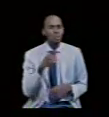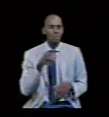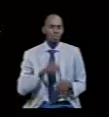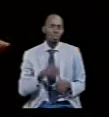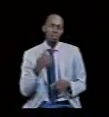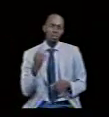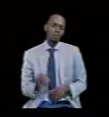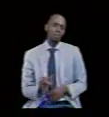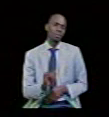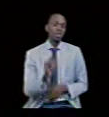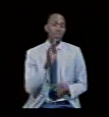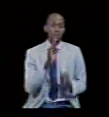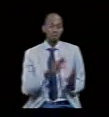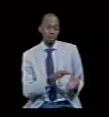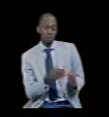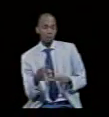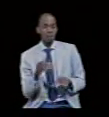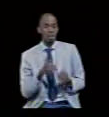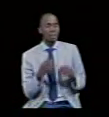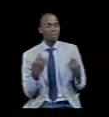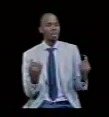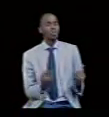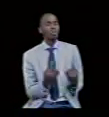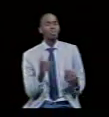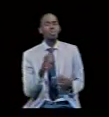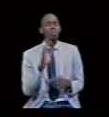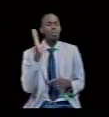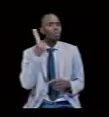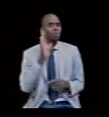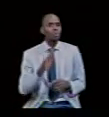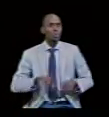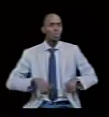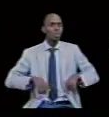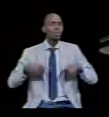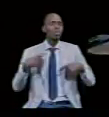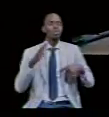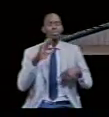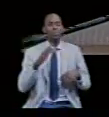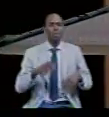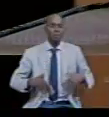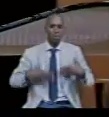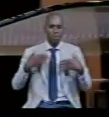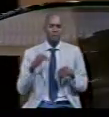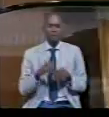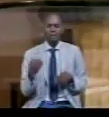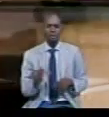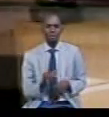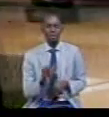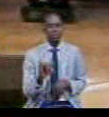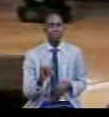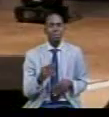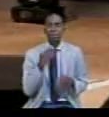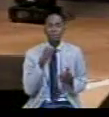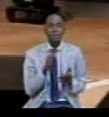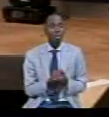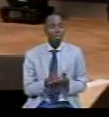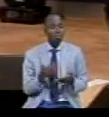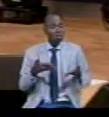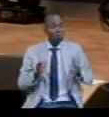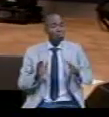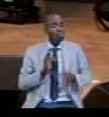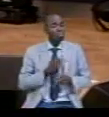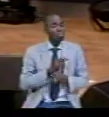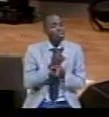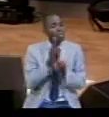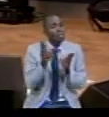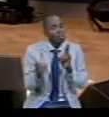eternity? If you died in sin, where will you spend eternity? They said, let us repent, let us turn